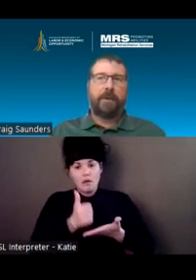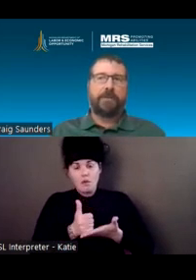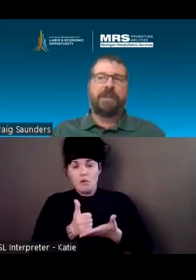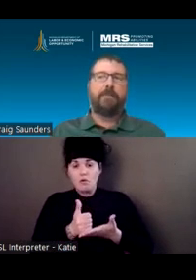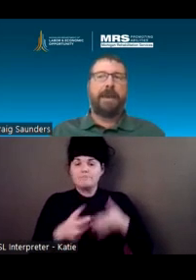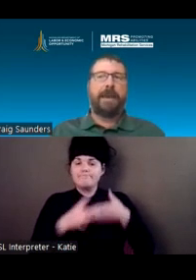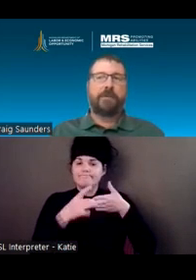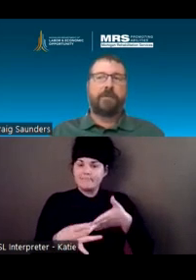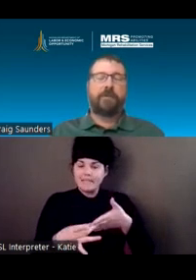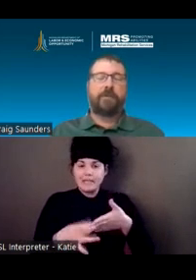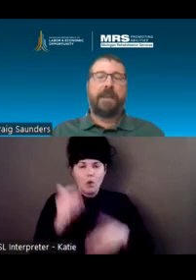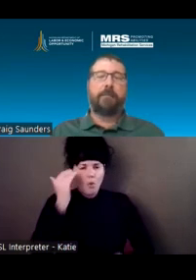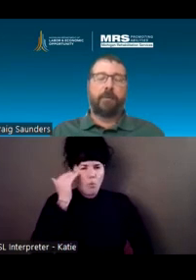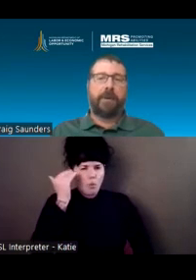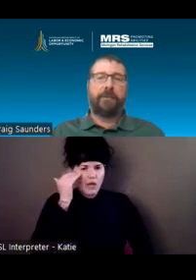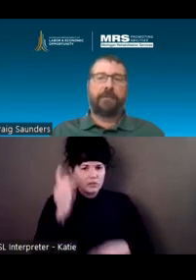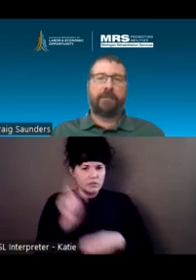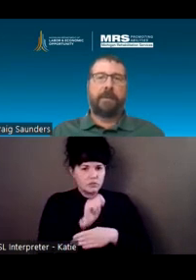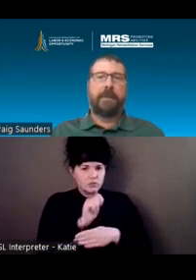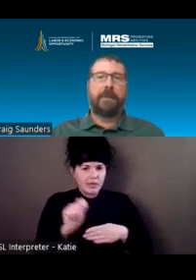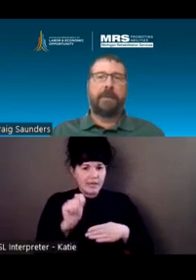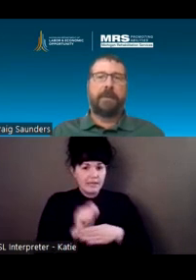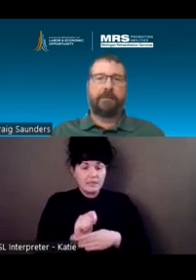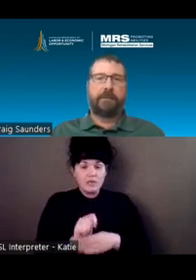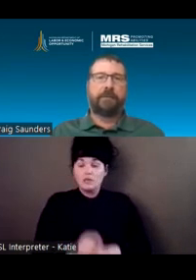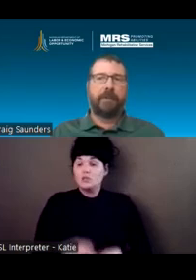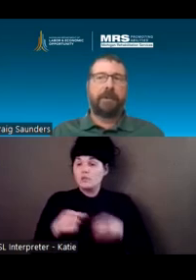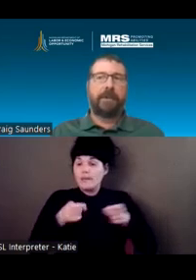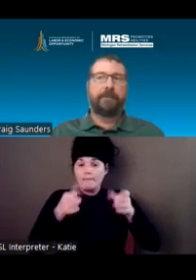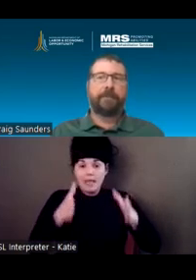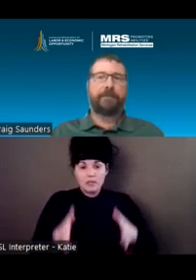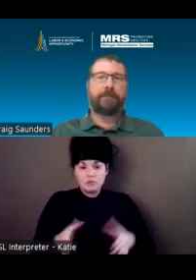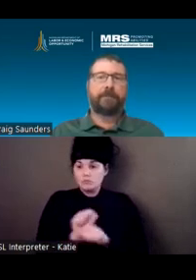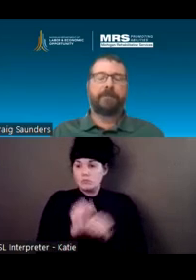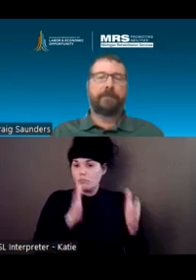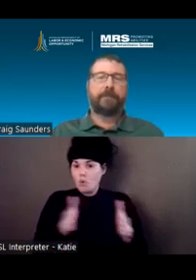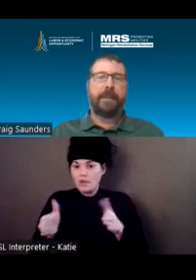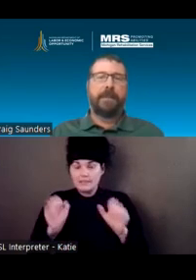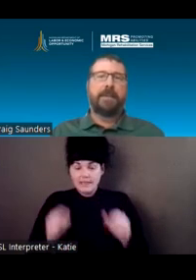to help educate managers and employees about the subject of disability.